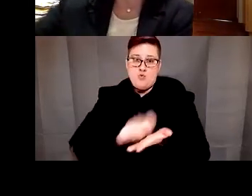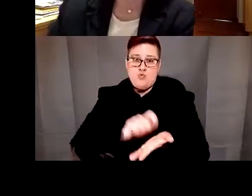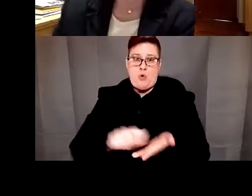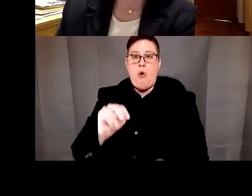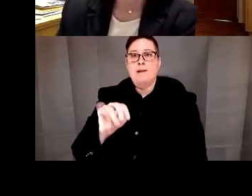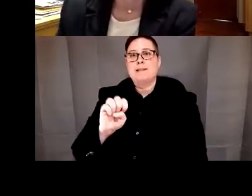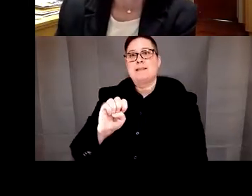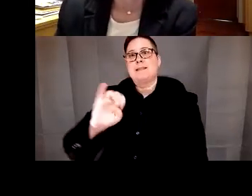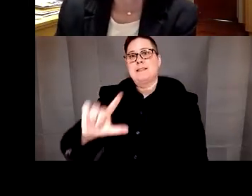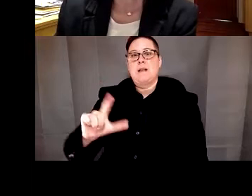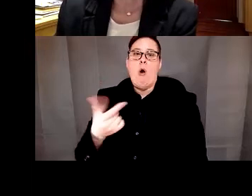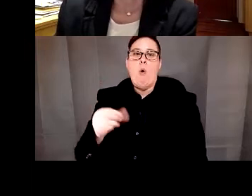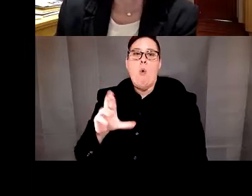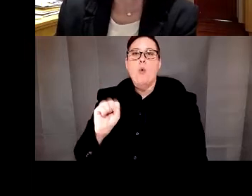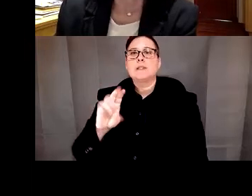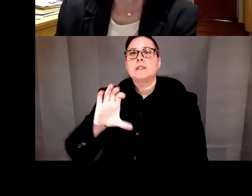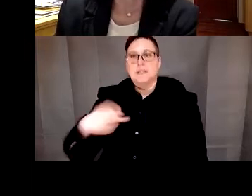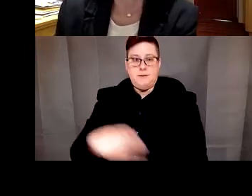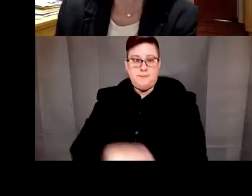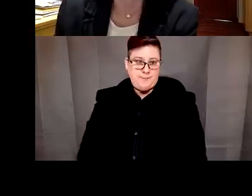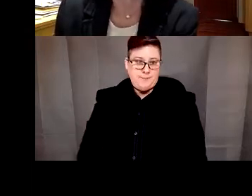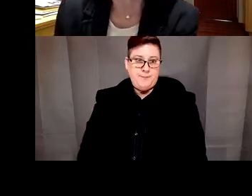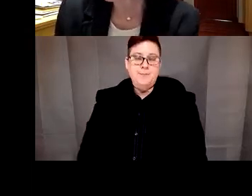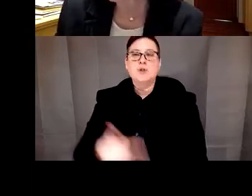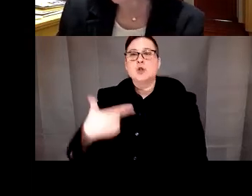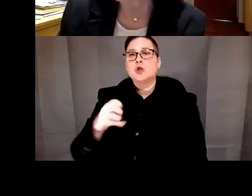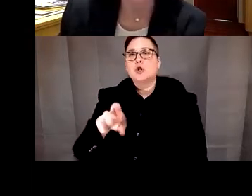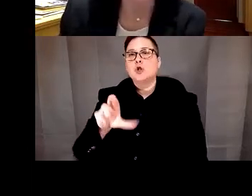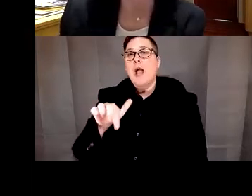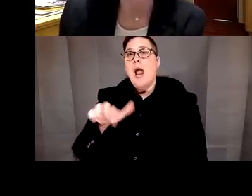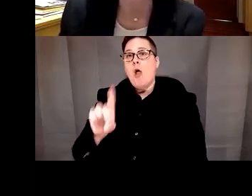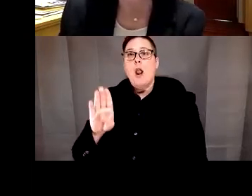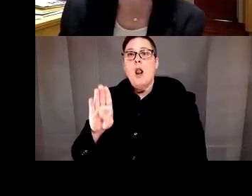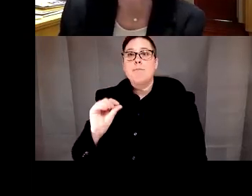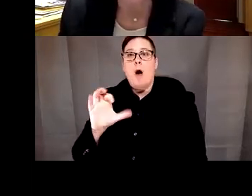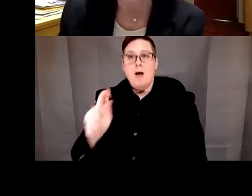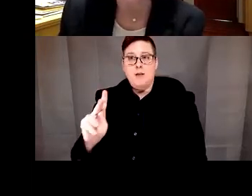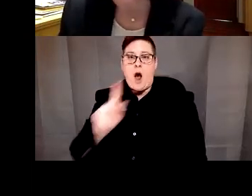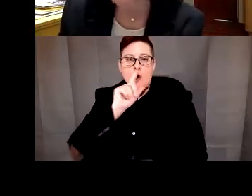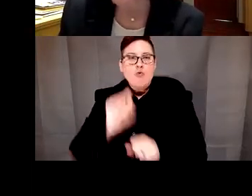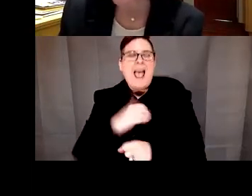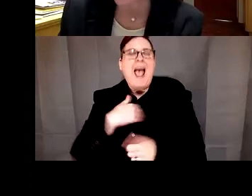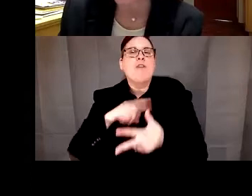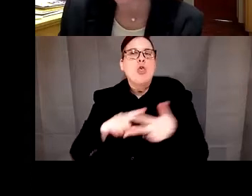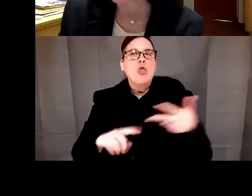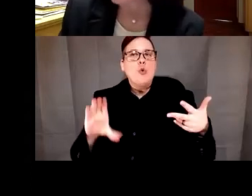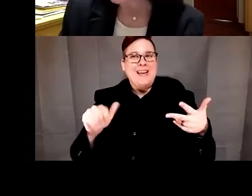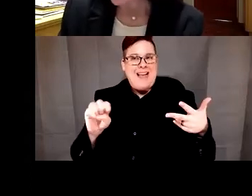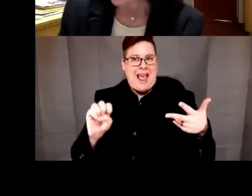Gorsuch. So Gerald Bostick participated. It was actually 3 different cases that were put